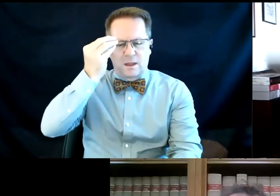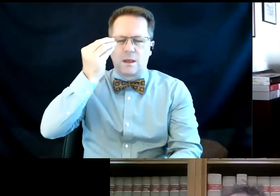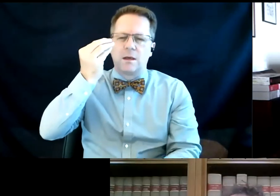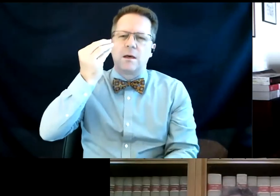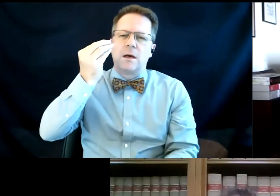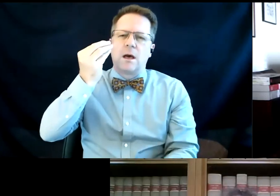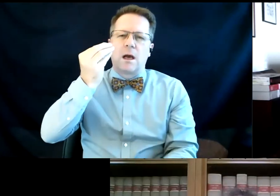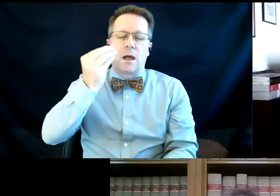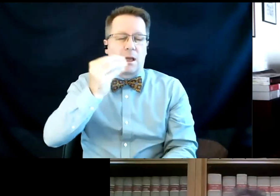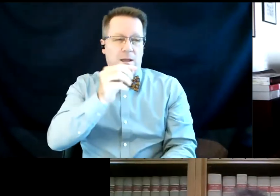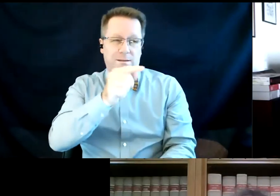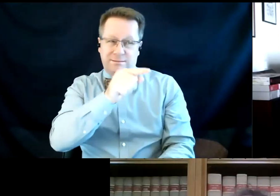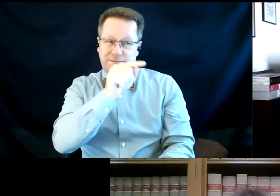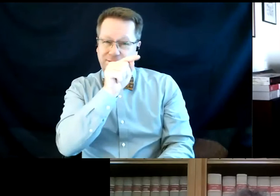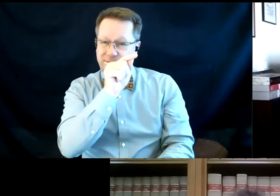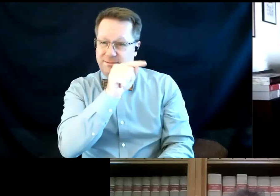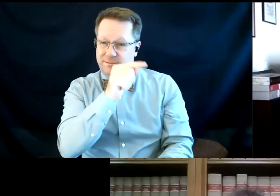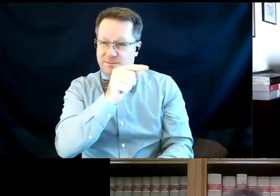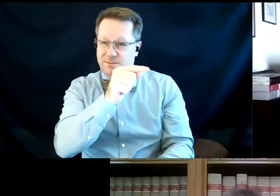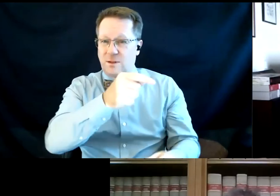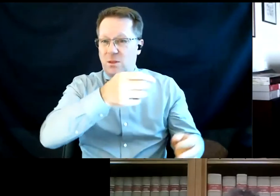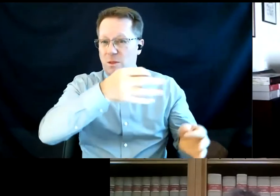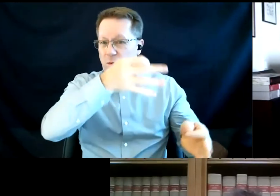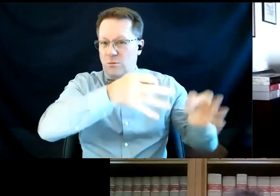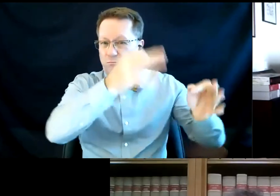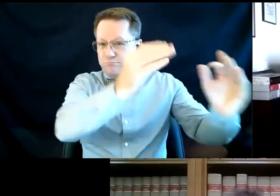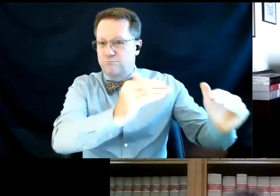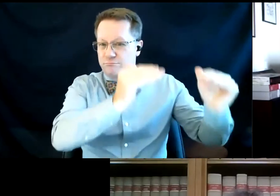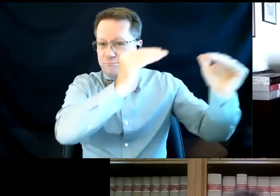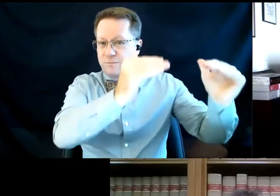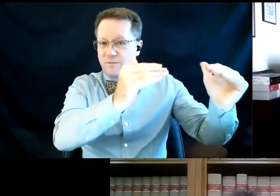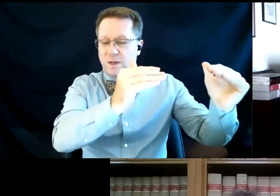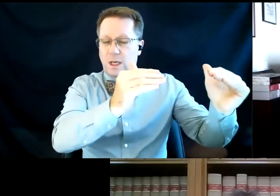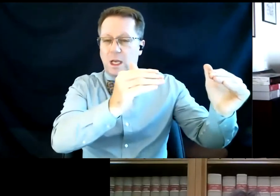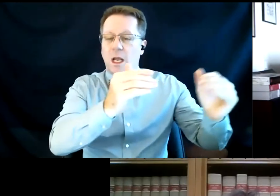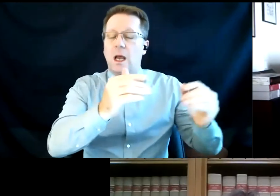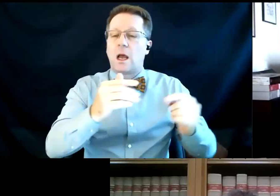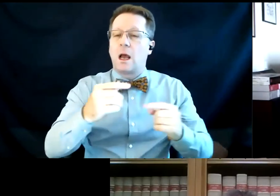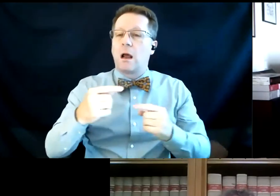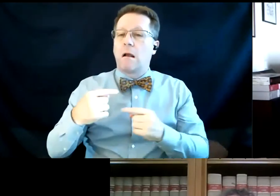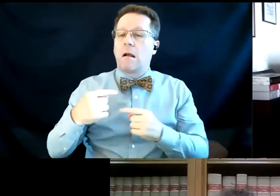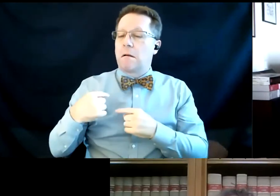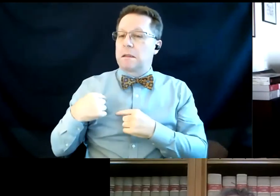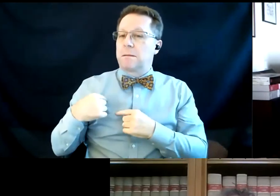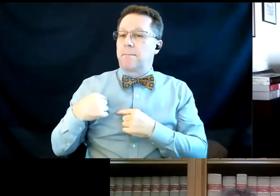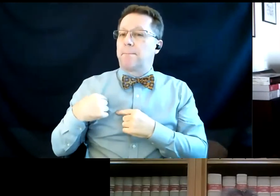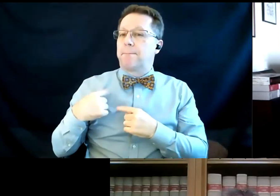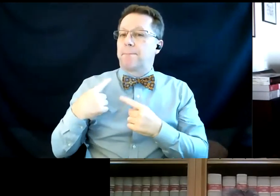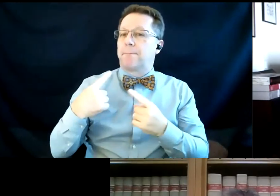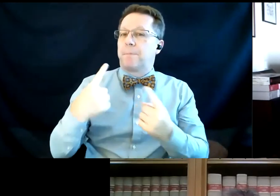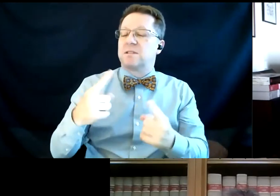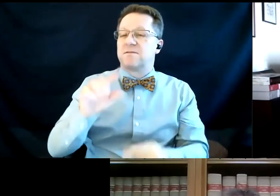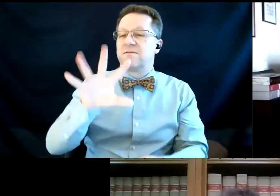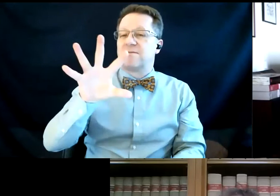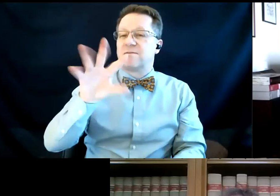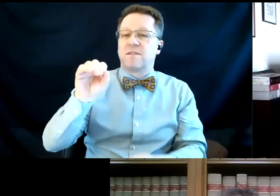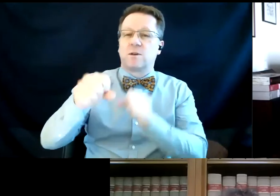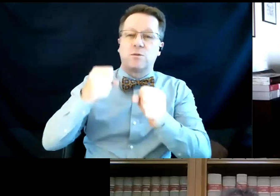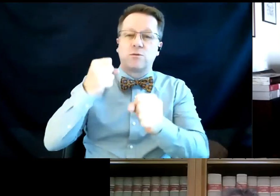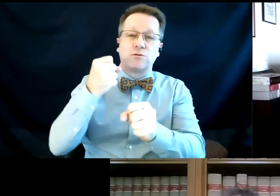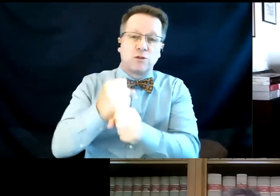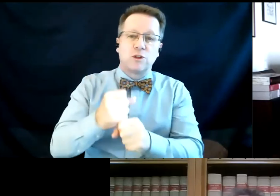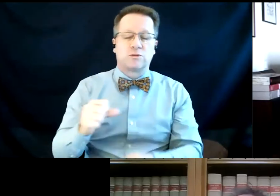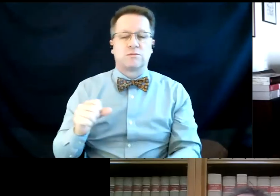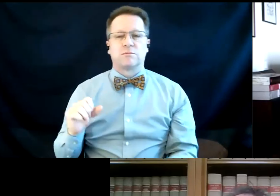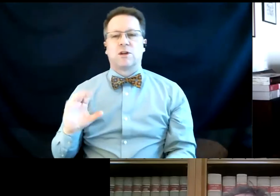Supreme Court has been conservative majority led for the last 50 years. 50 years.